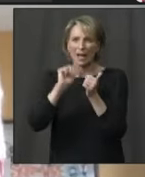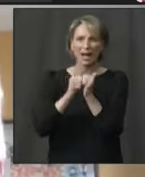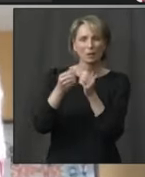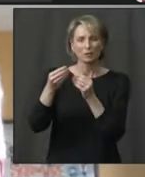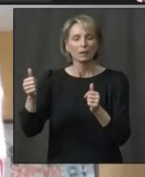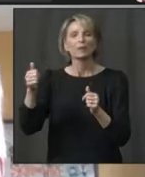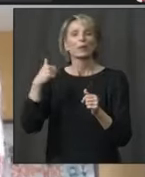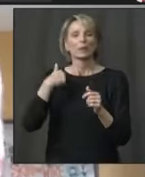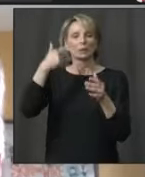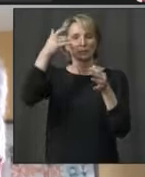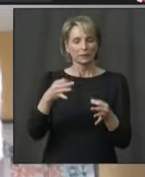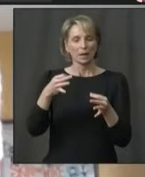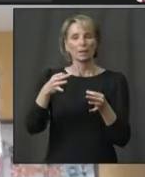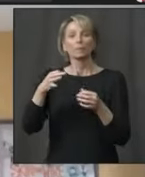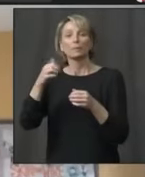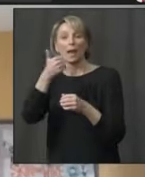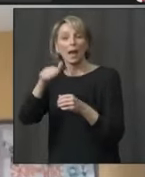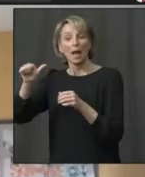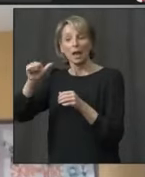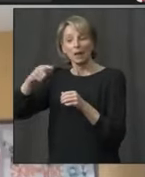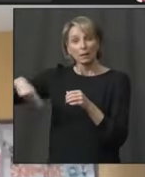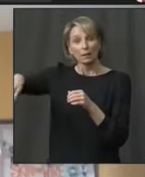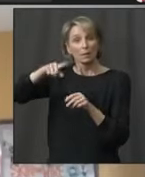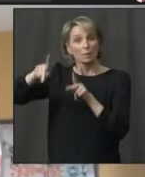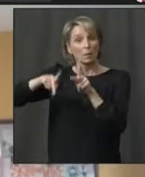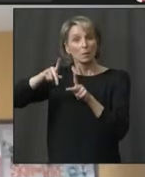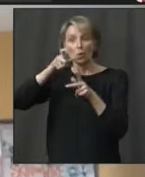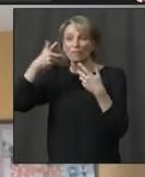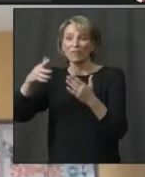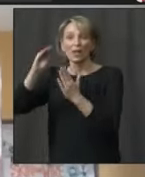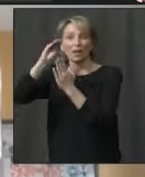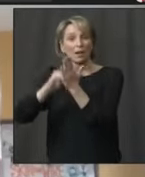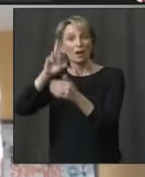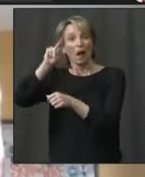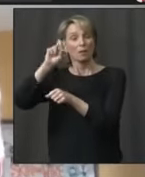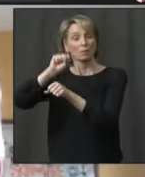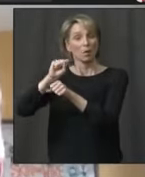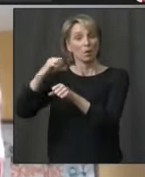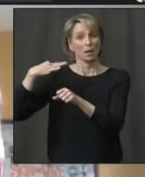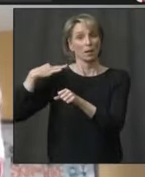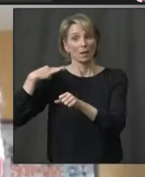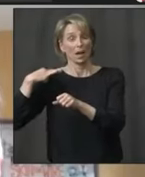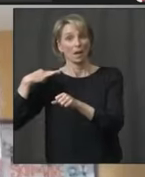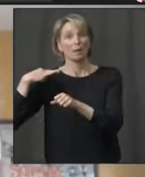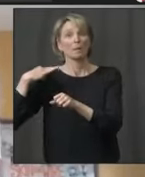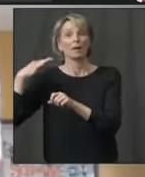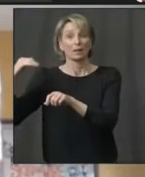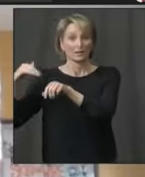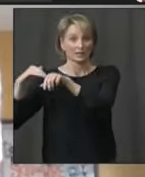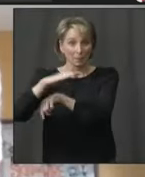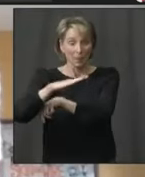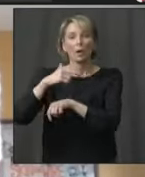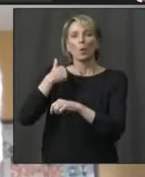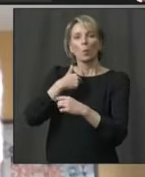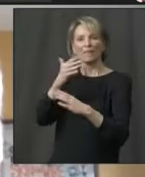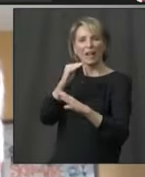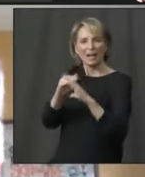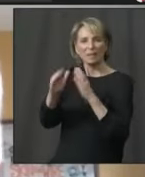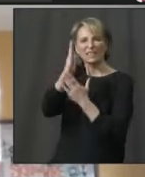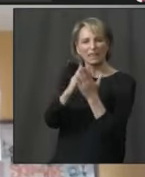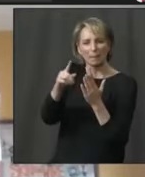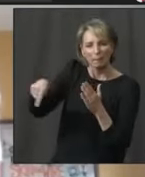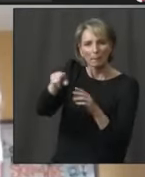emailed applicants who had already submitted their claims to resubmit their claims through what we have